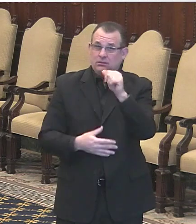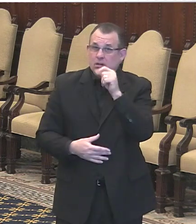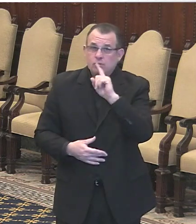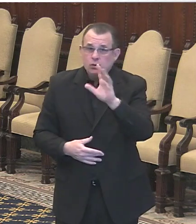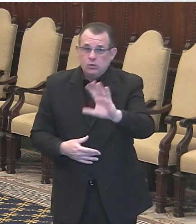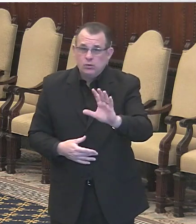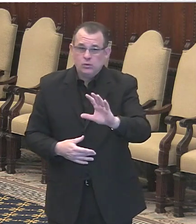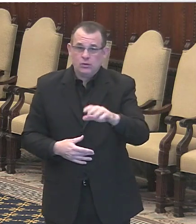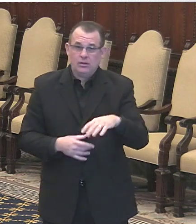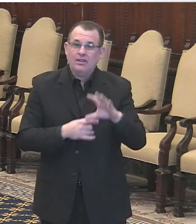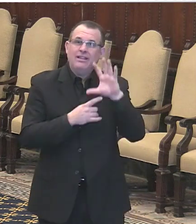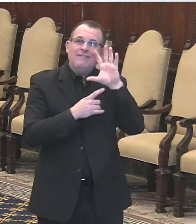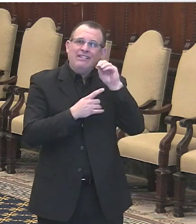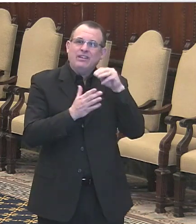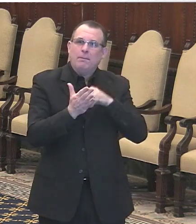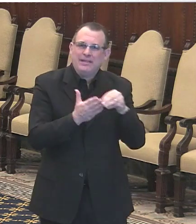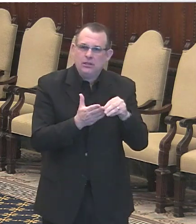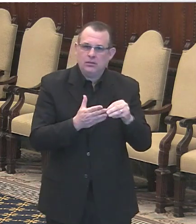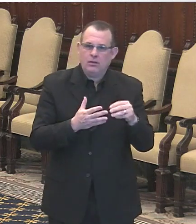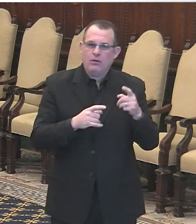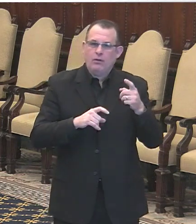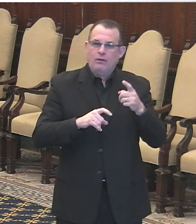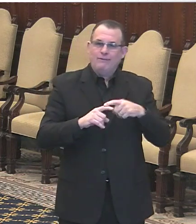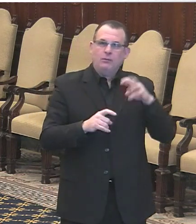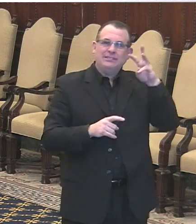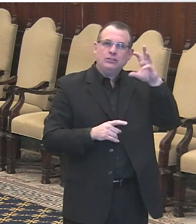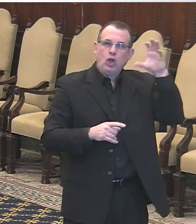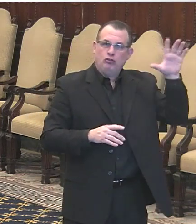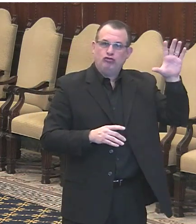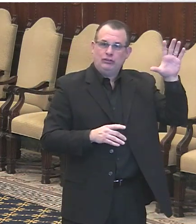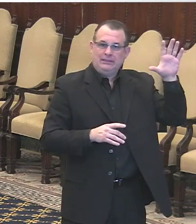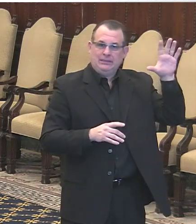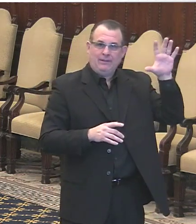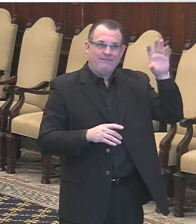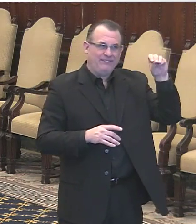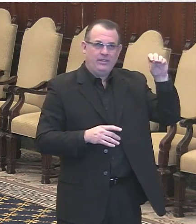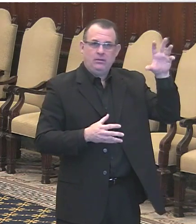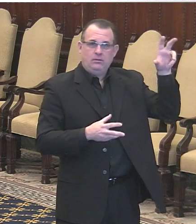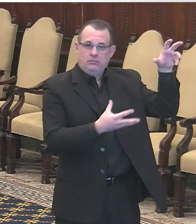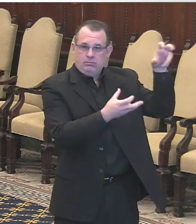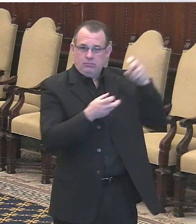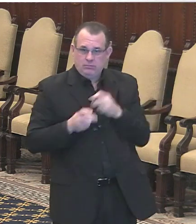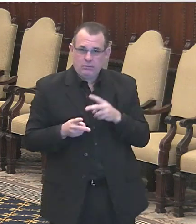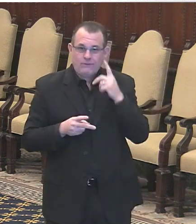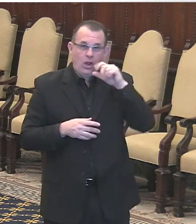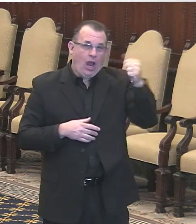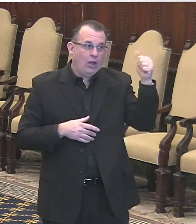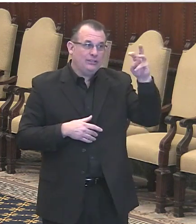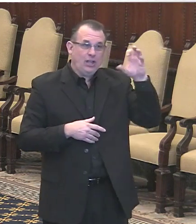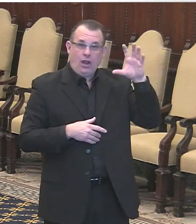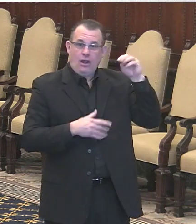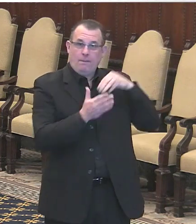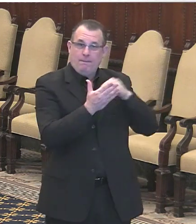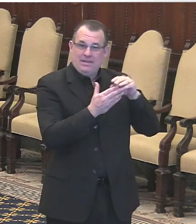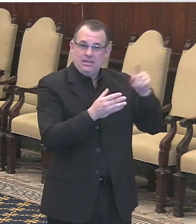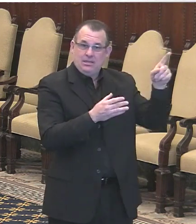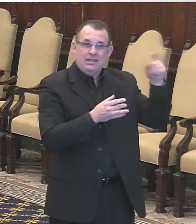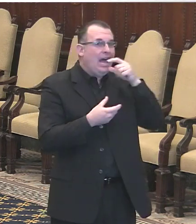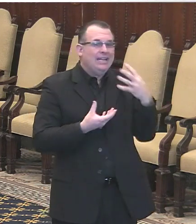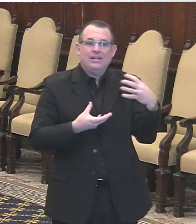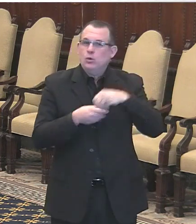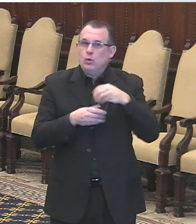of 650. So the other 600 will be dealt with without taxes. Got it. Now, is